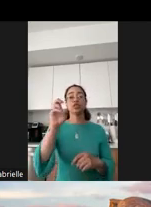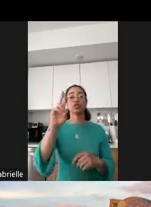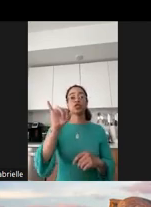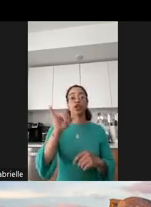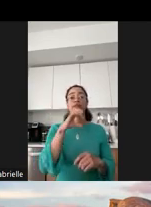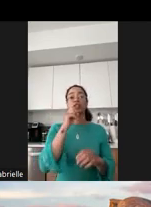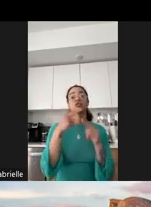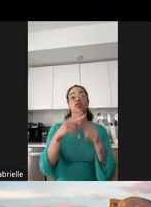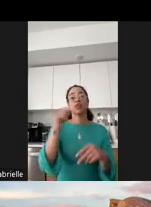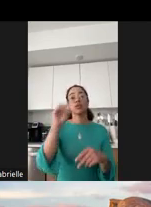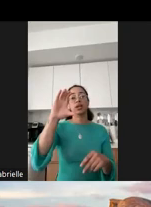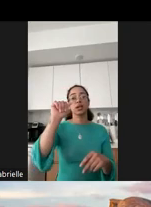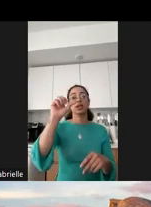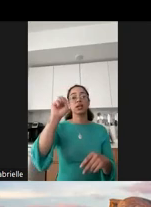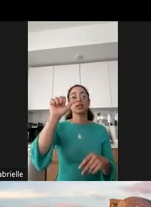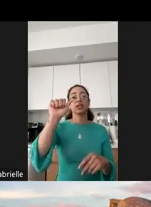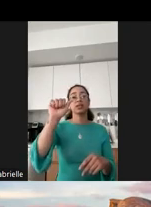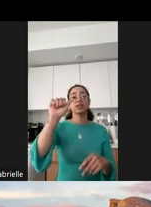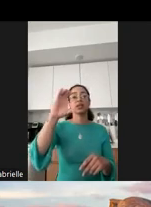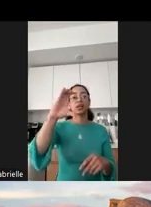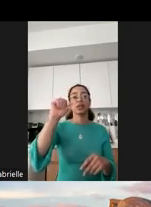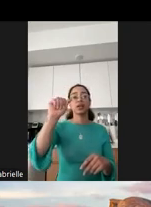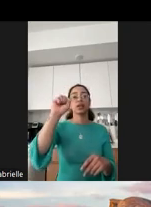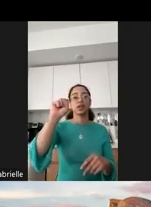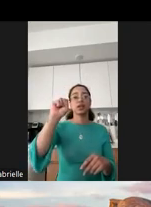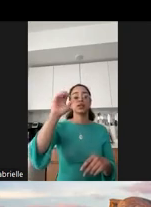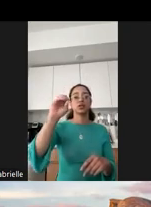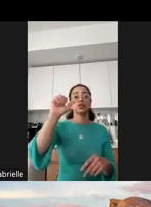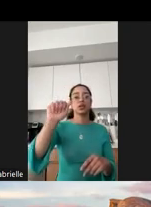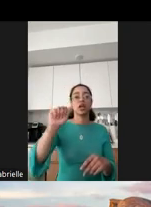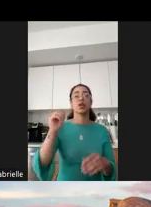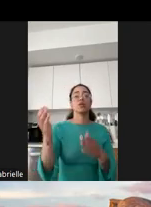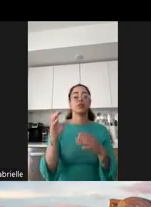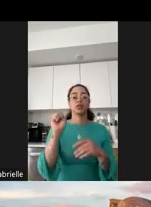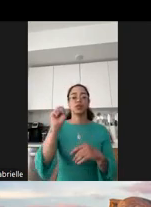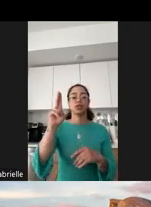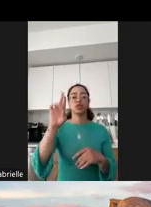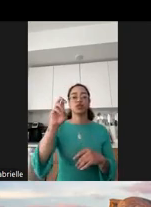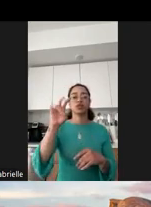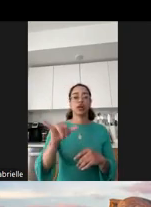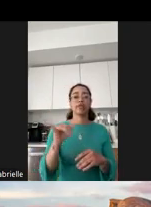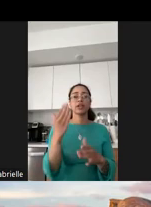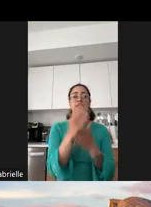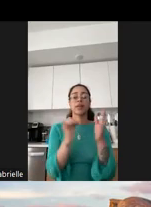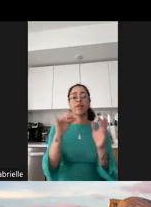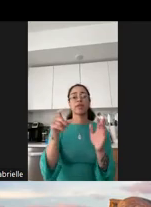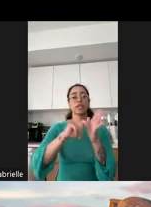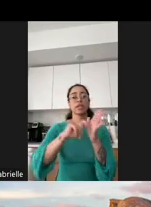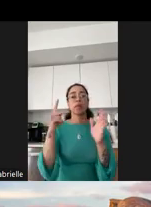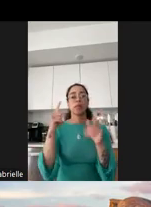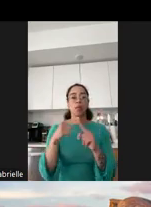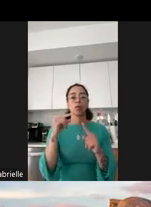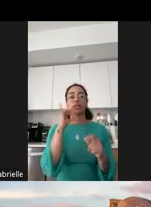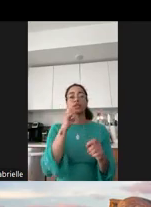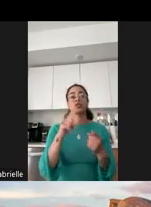survey. Some of the main intent of this survey is to track key measures, assist with measuring performance over time, and